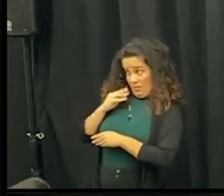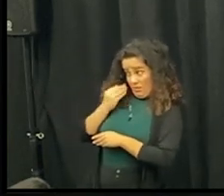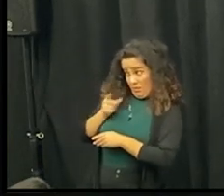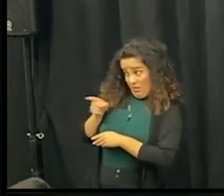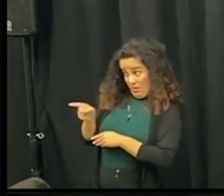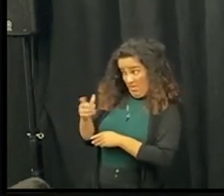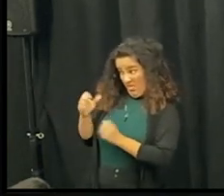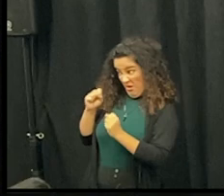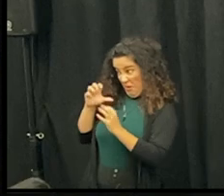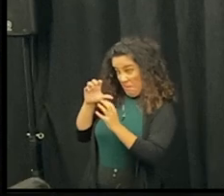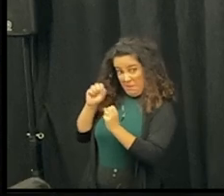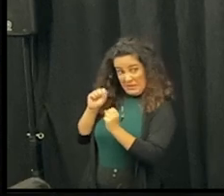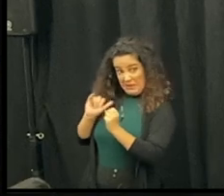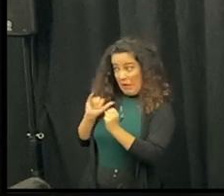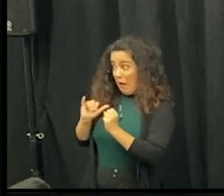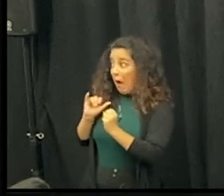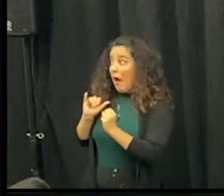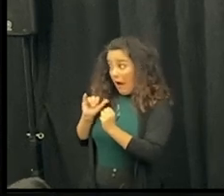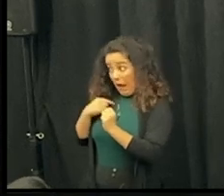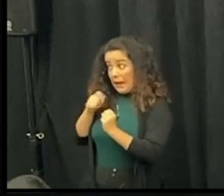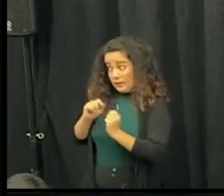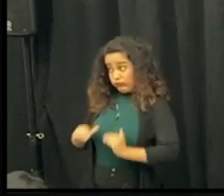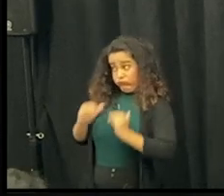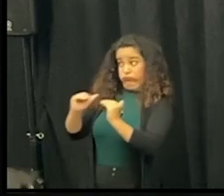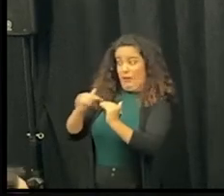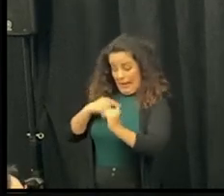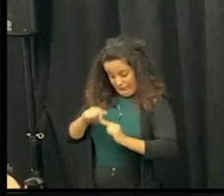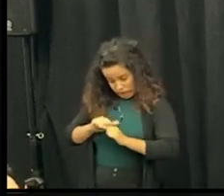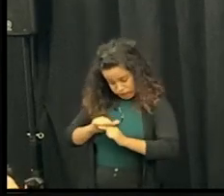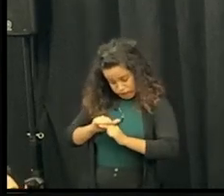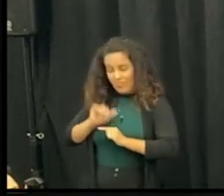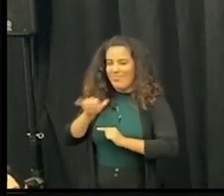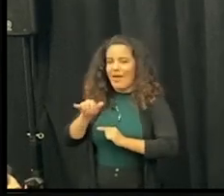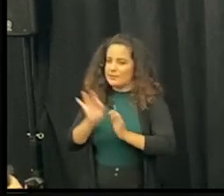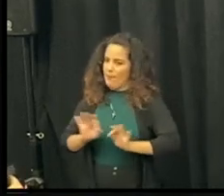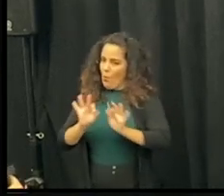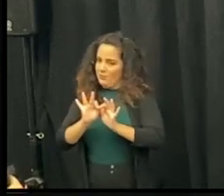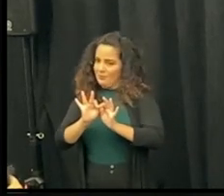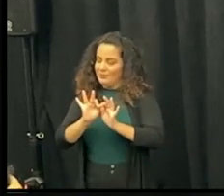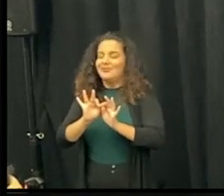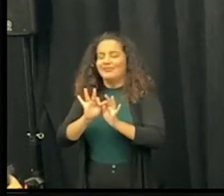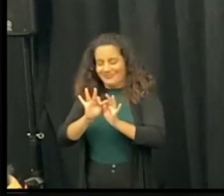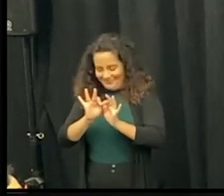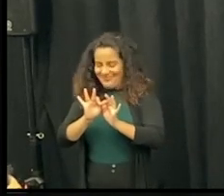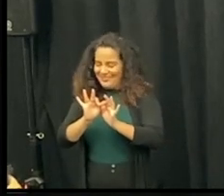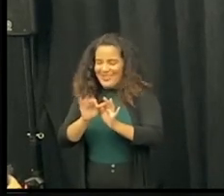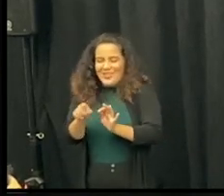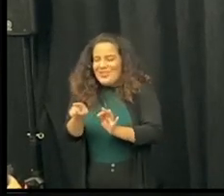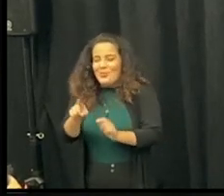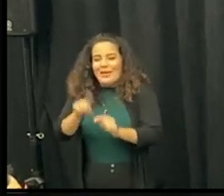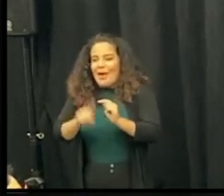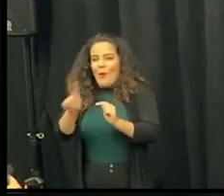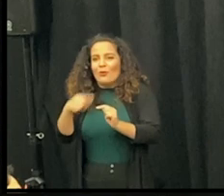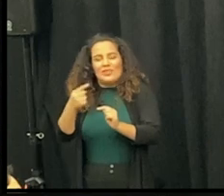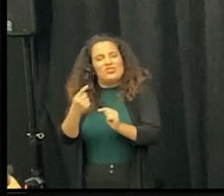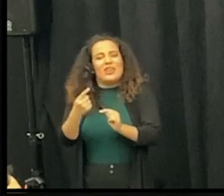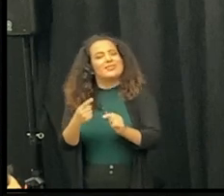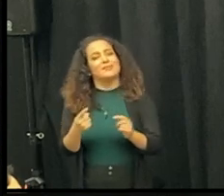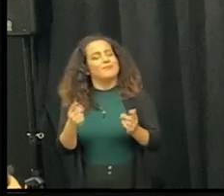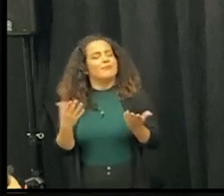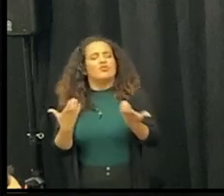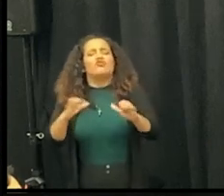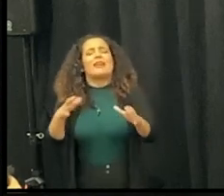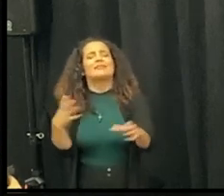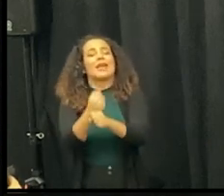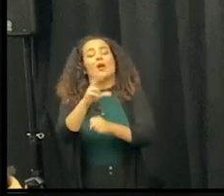level of how we're working, and this is how fast things move, then I have to practice. And that is an opportunity that you can't just get. You have to be brought into a